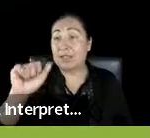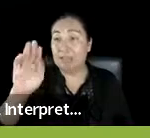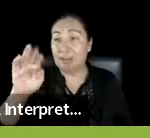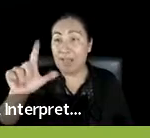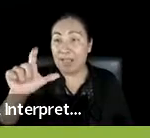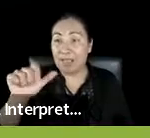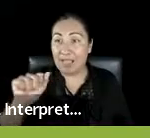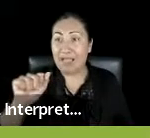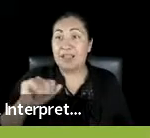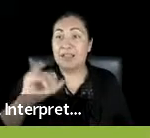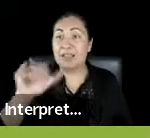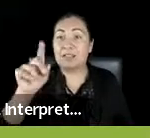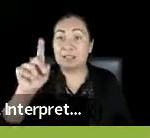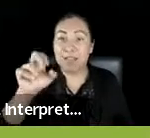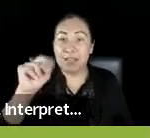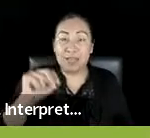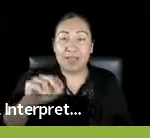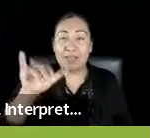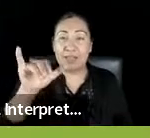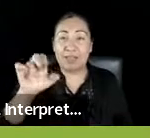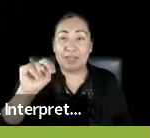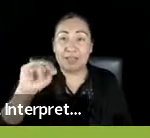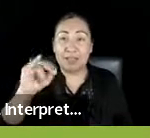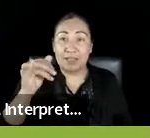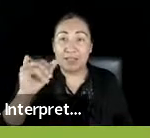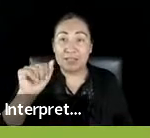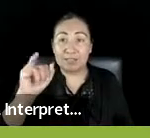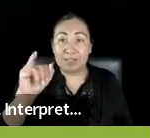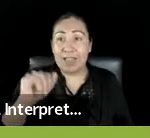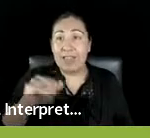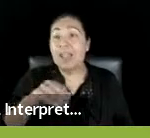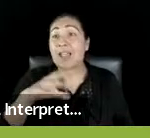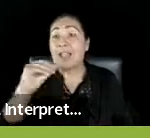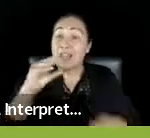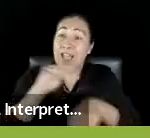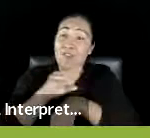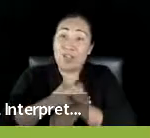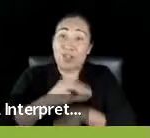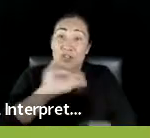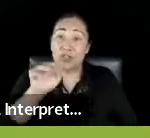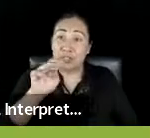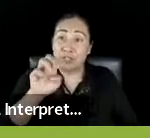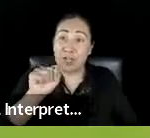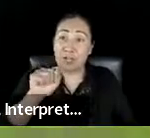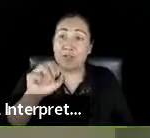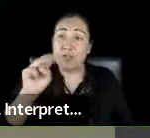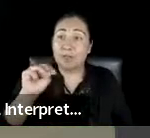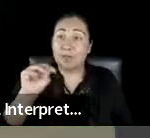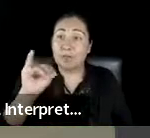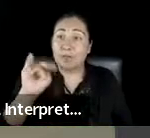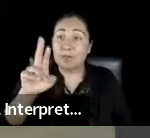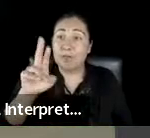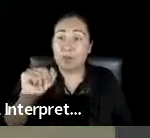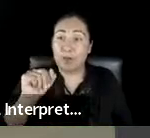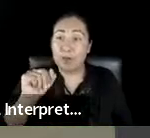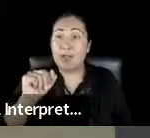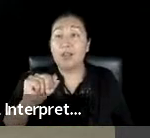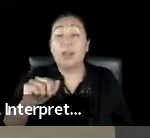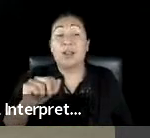James Mura. And accepting the award tonight is the wonderful Athena Spencer. Athena's going to join me on